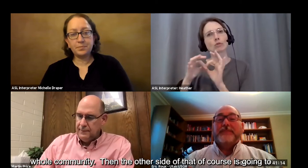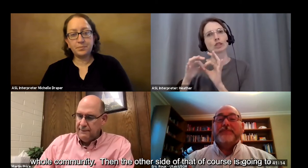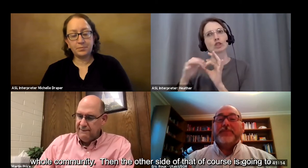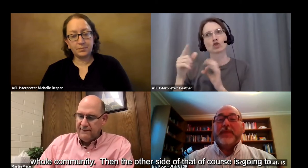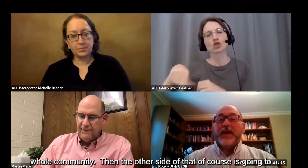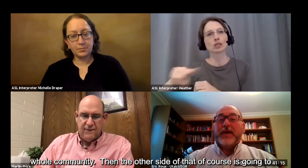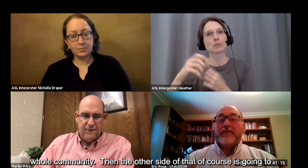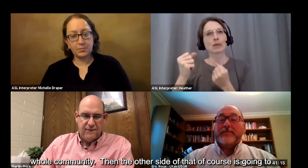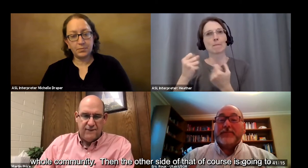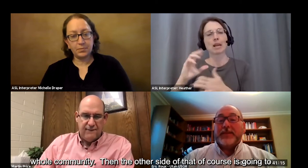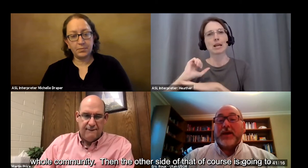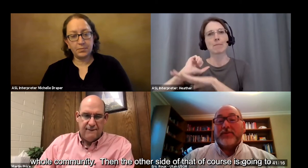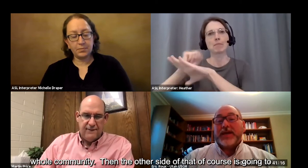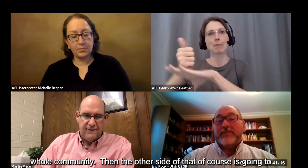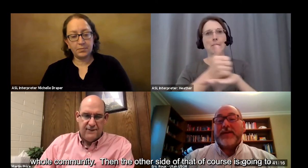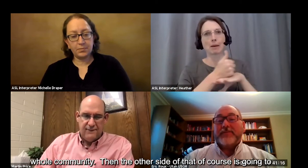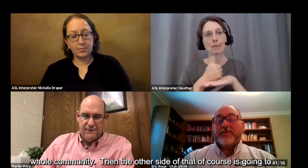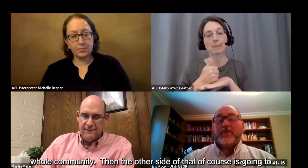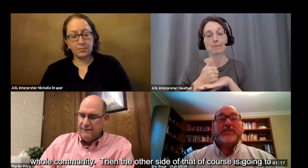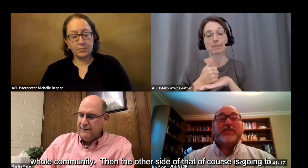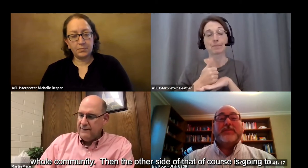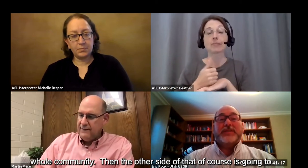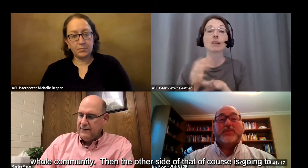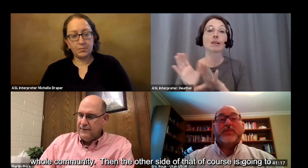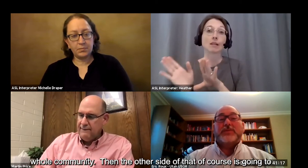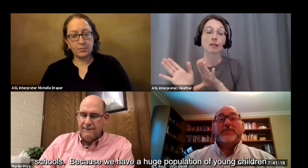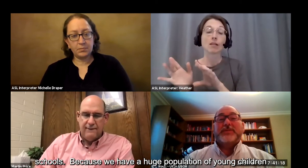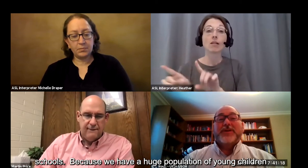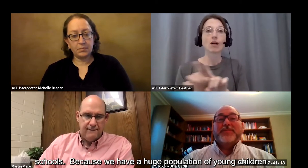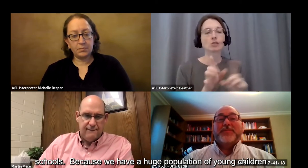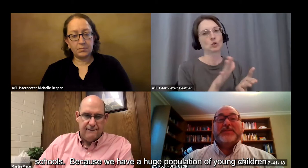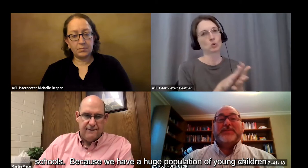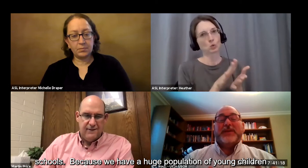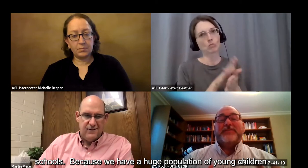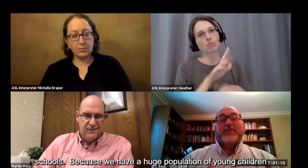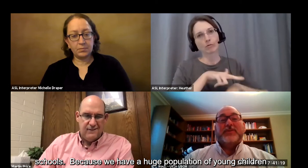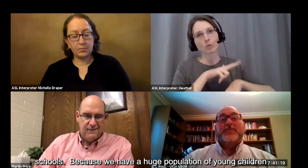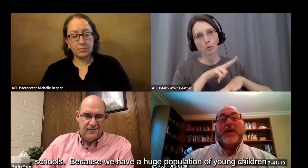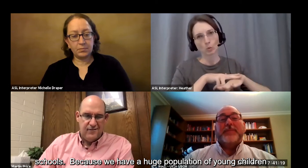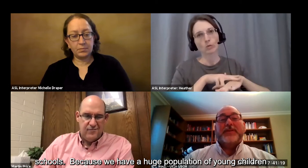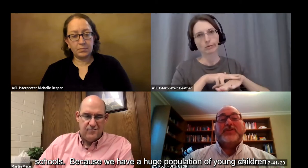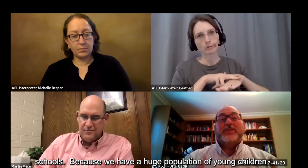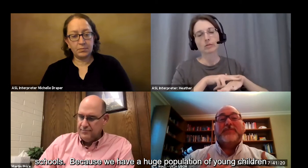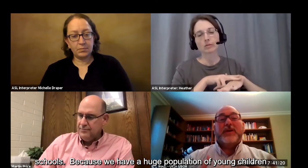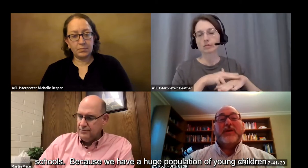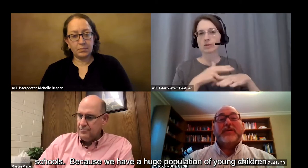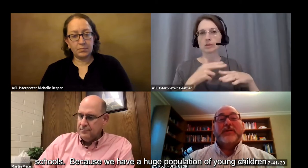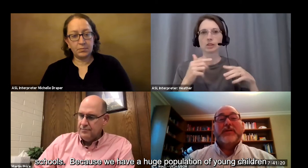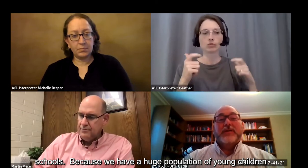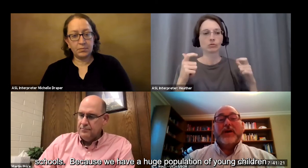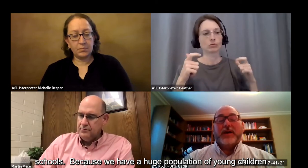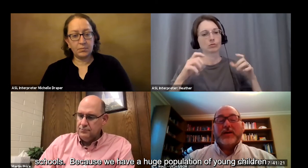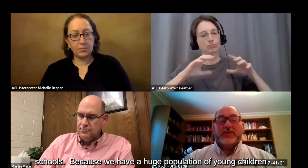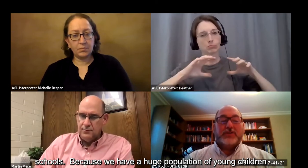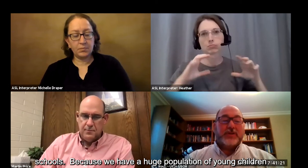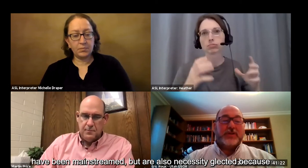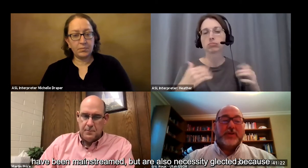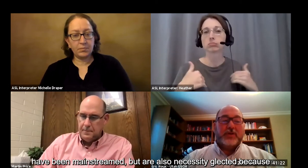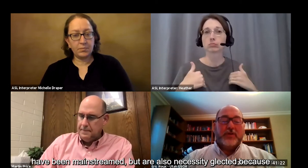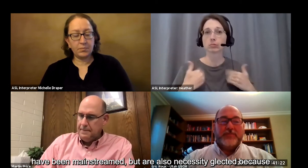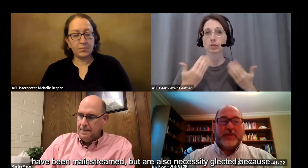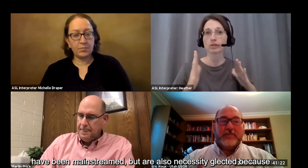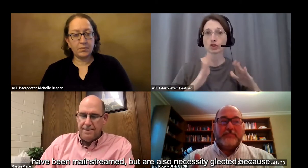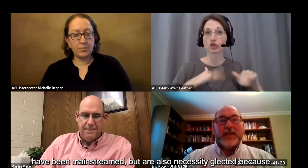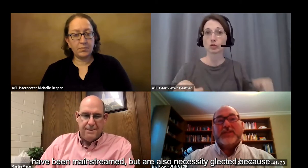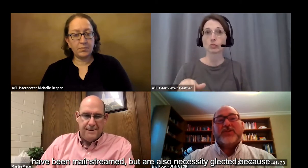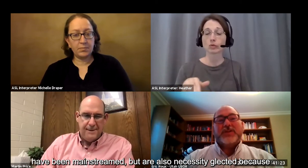community. Then the other side of that, of course, is going to be schools, because we have a huge population of young children